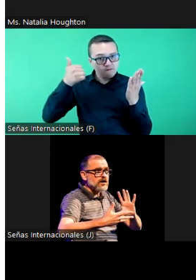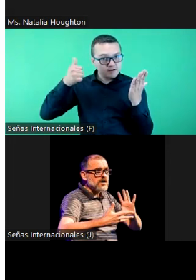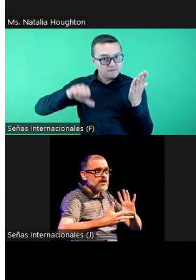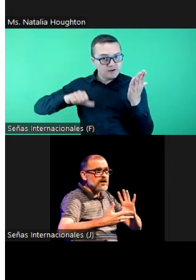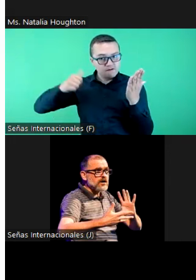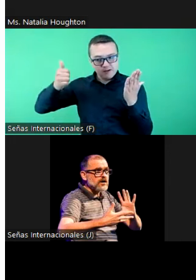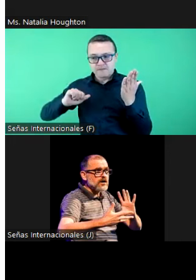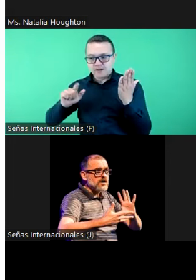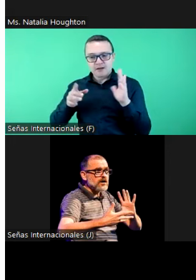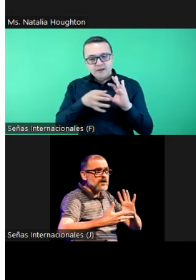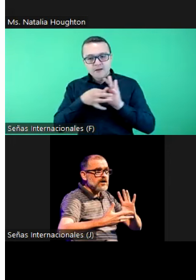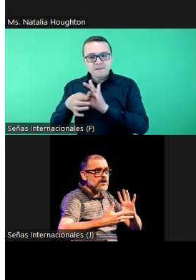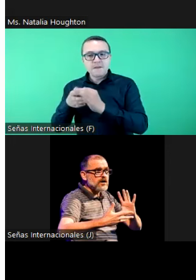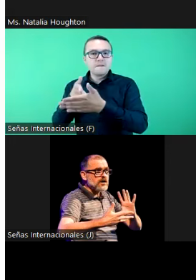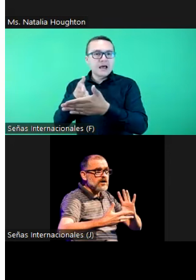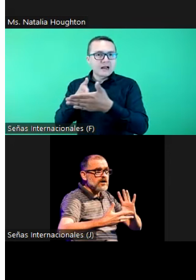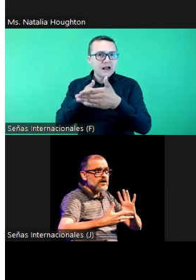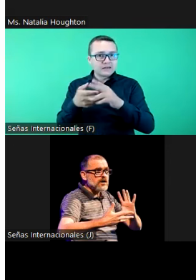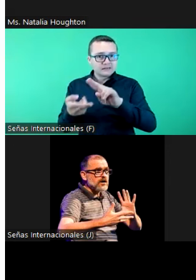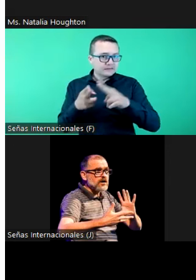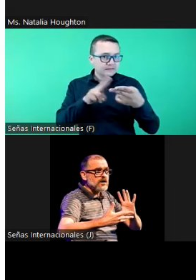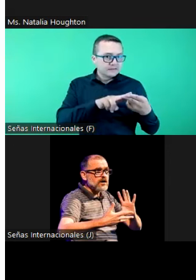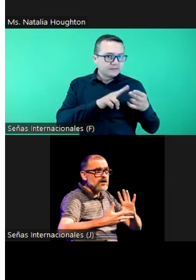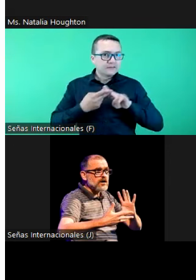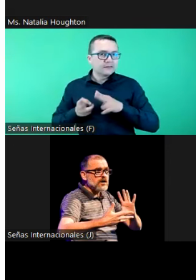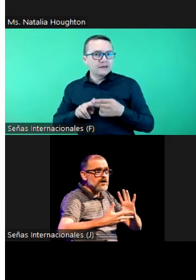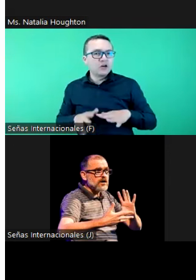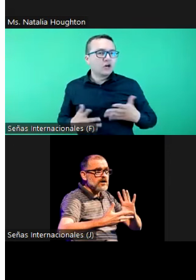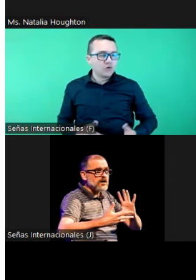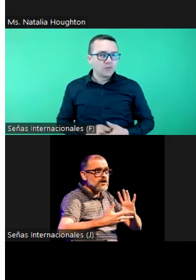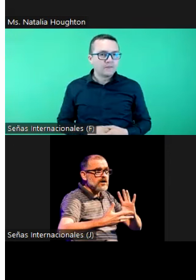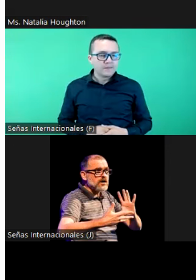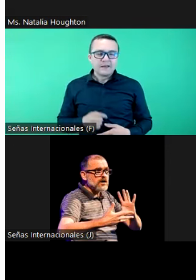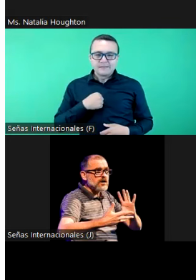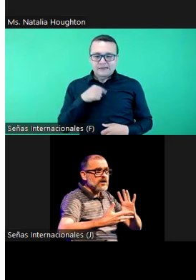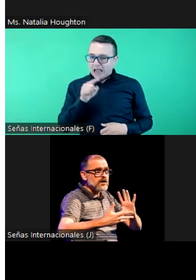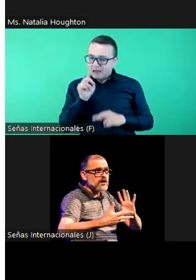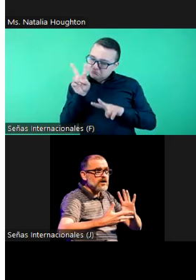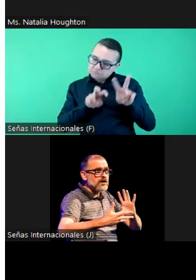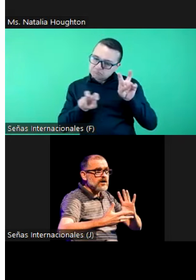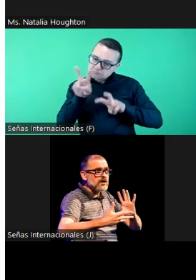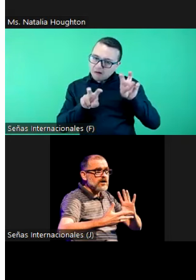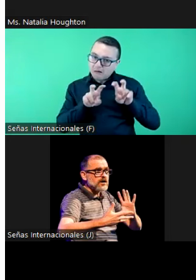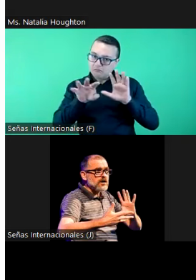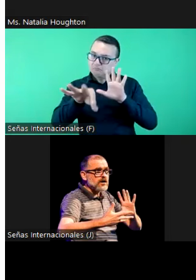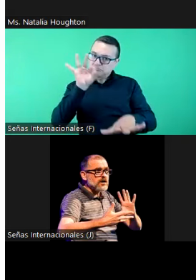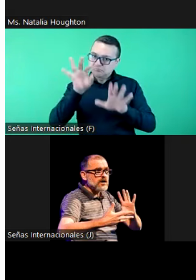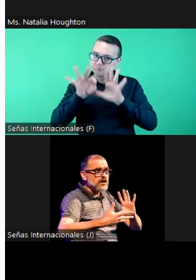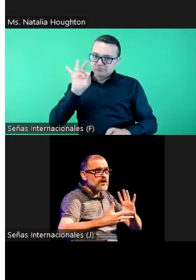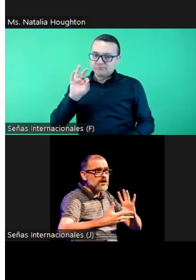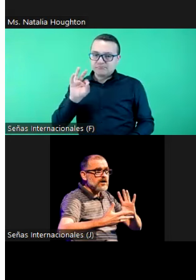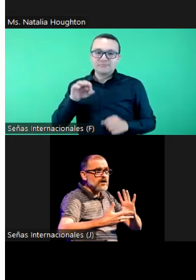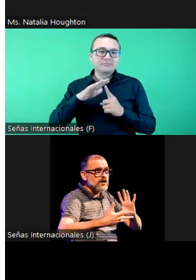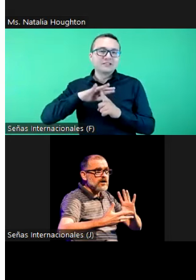that was gathered in terms of quality of service. And there are other important phenomena.